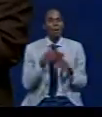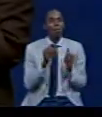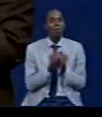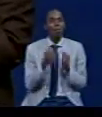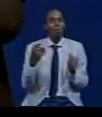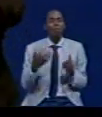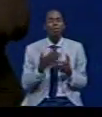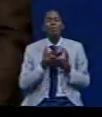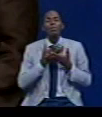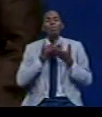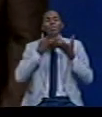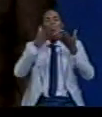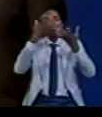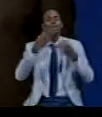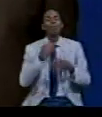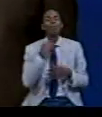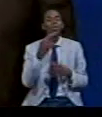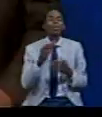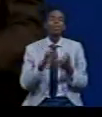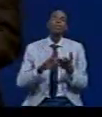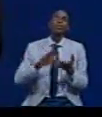voice glorified God. In